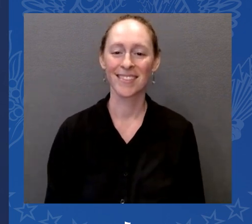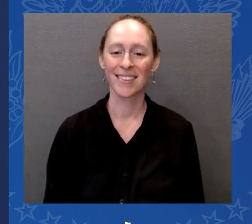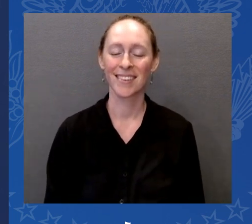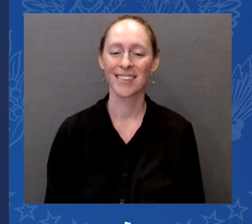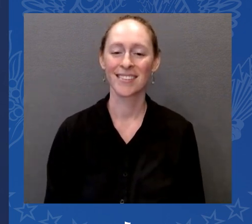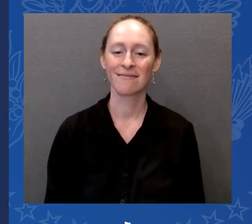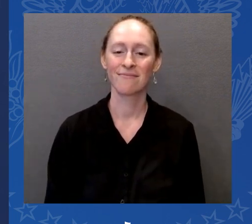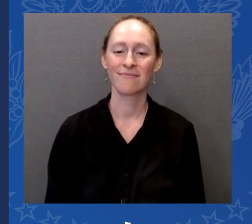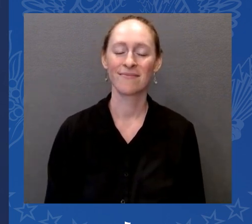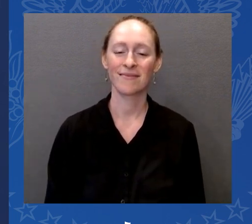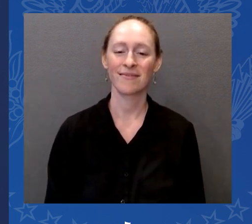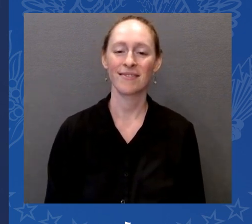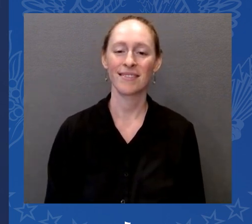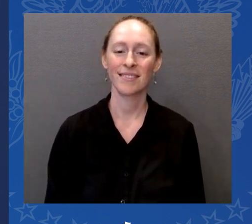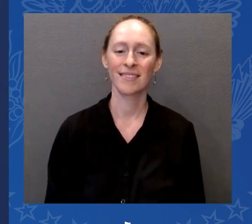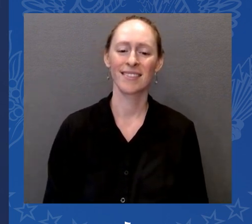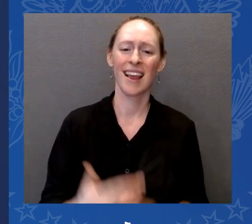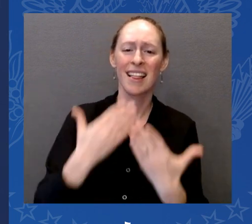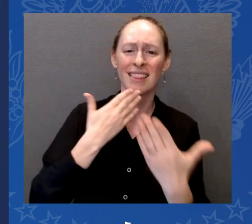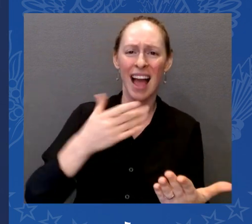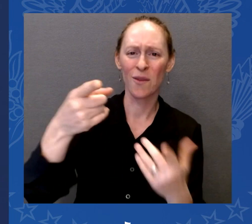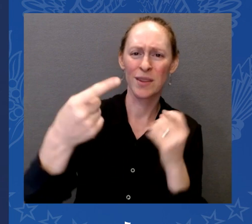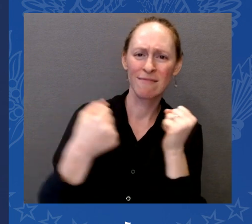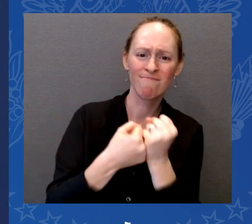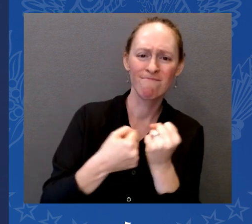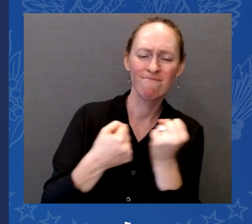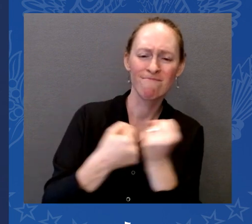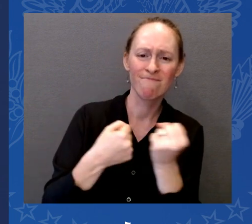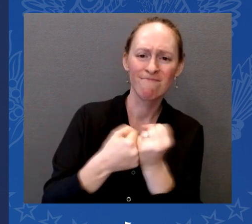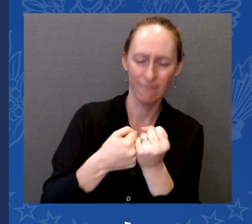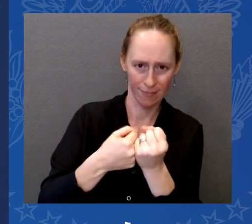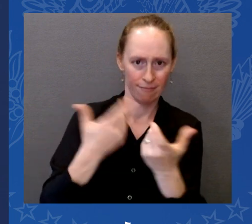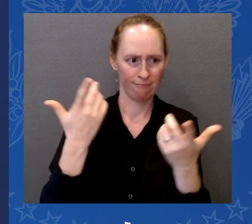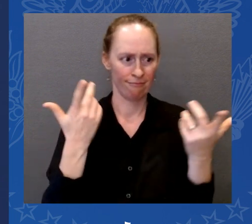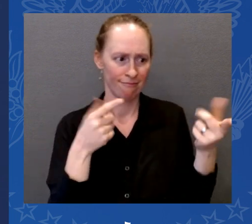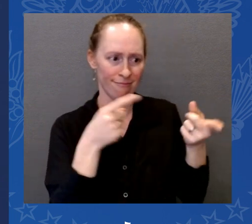which this guy wrote right here. We'll talk about that in a minute.